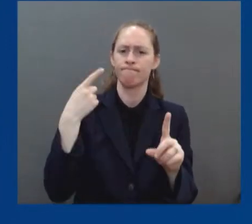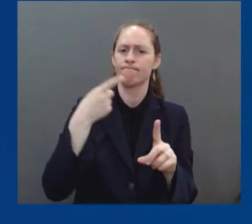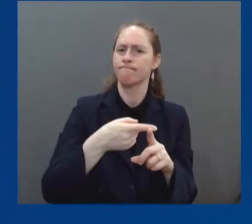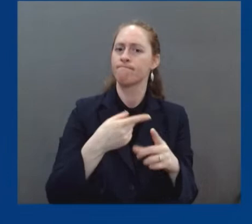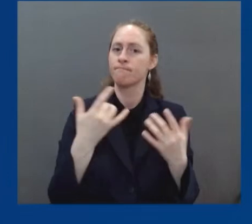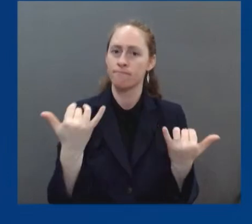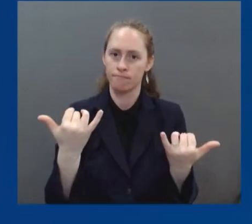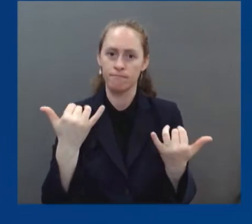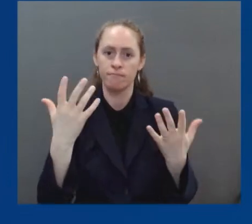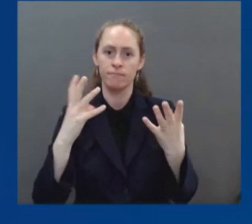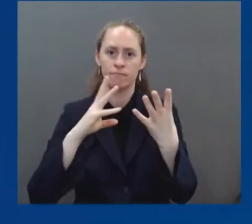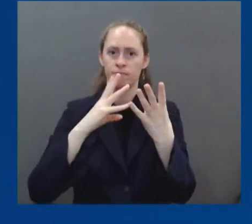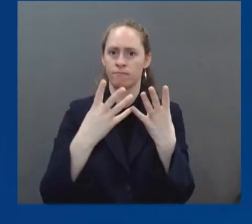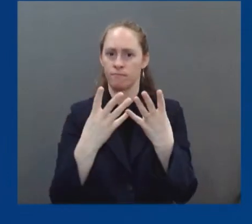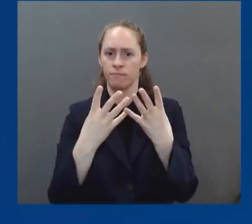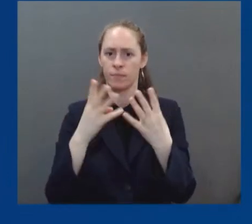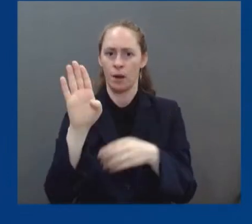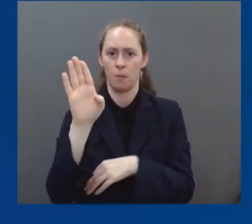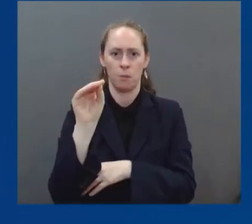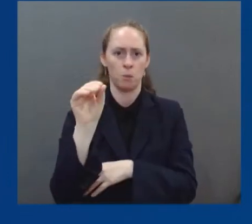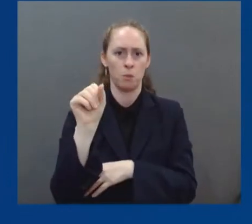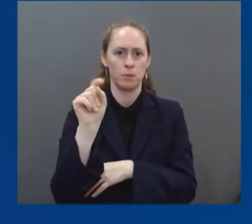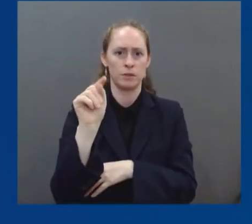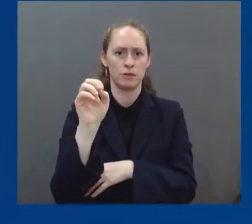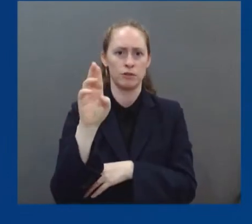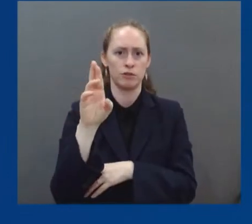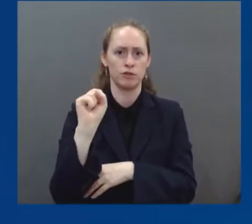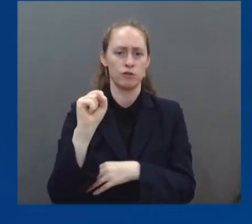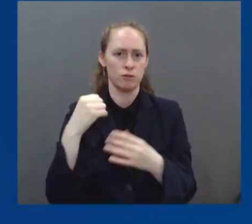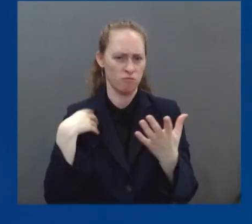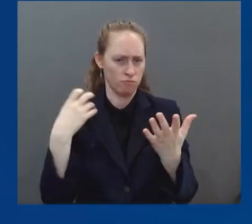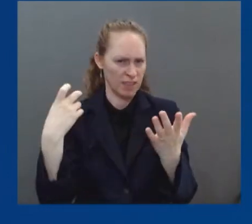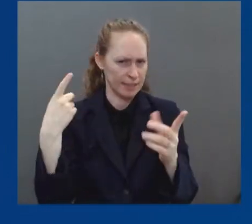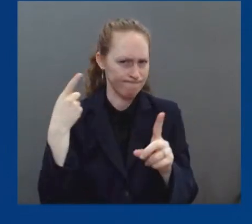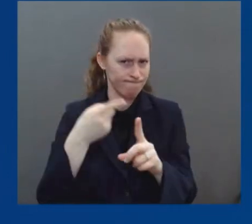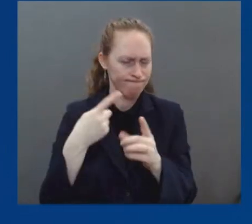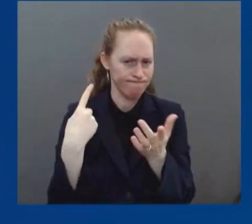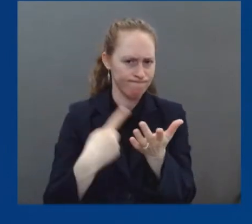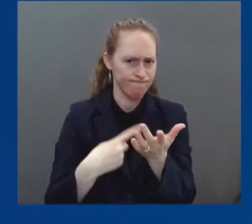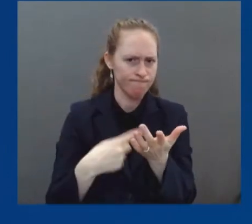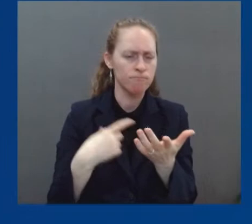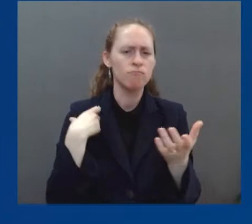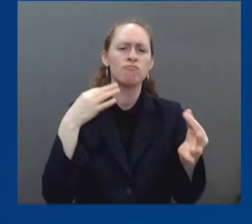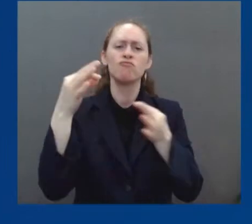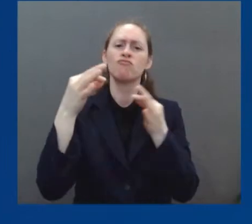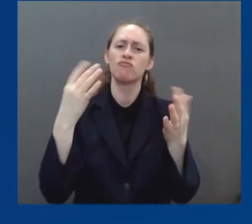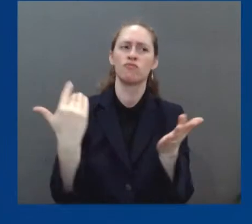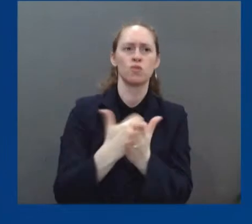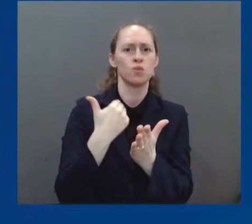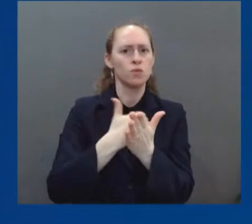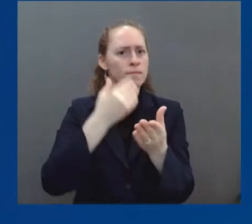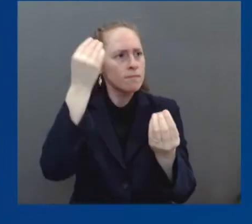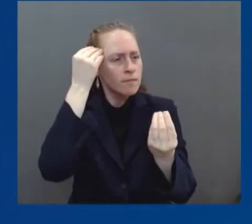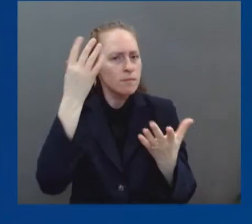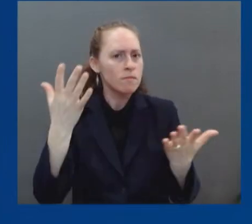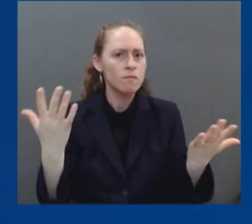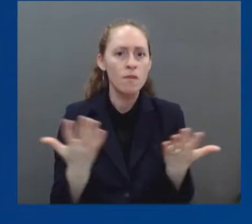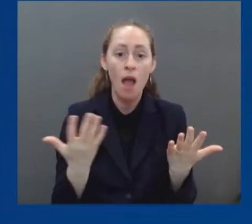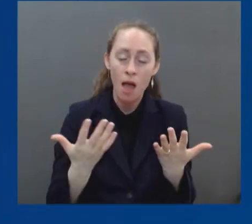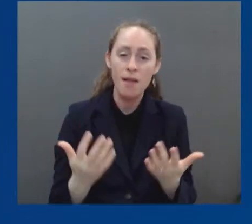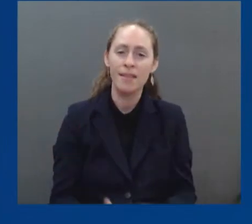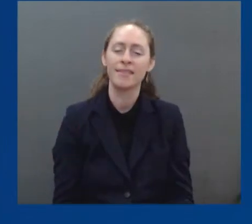very quick update and overview of the situation that we're in right now. So several studies have shown